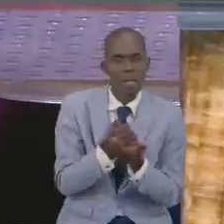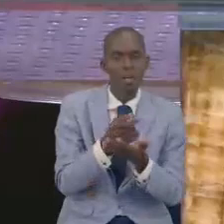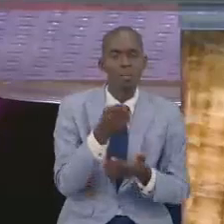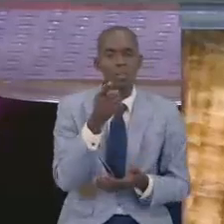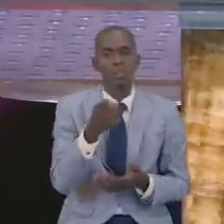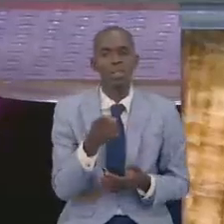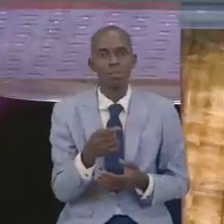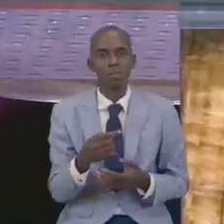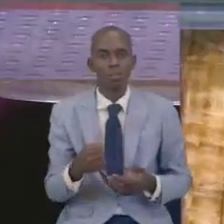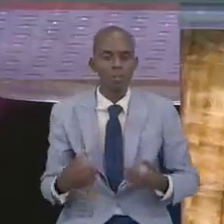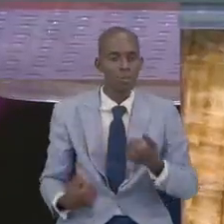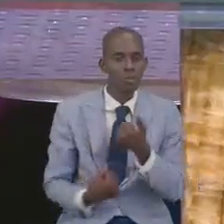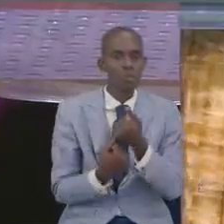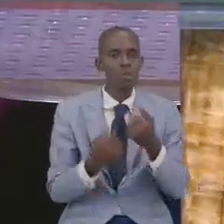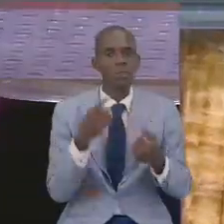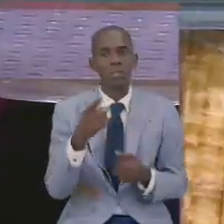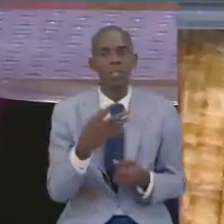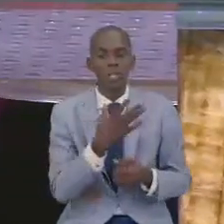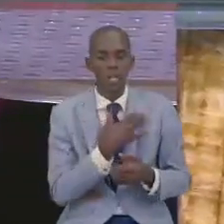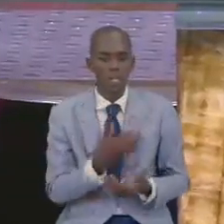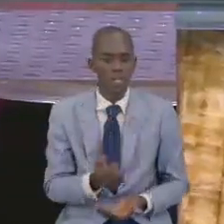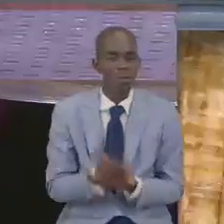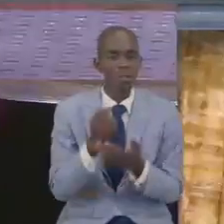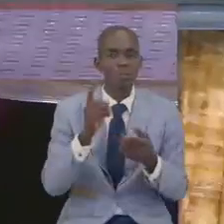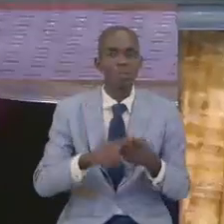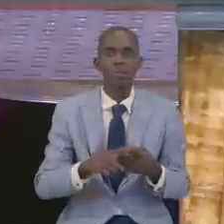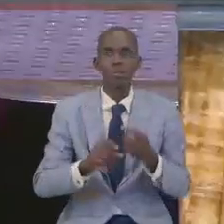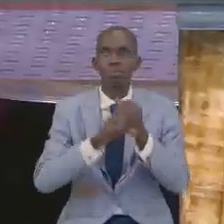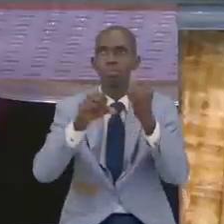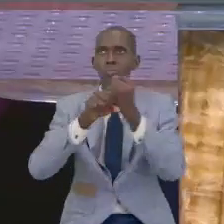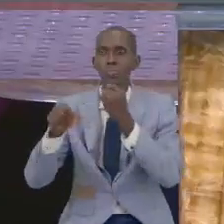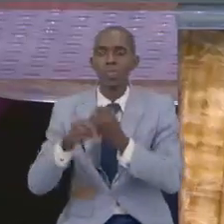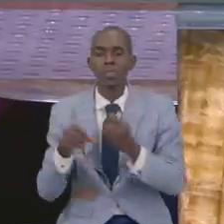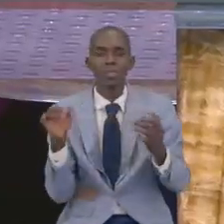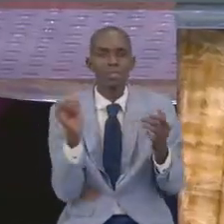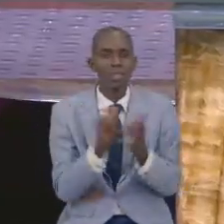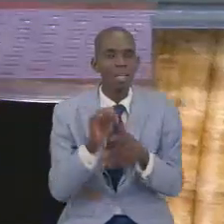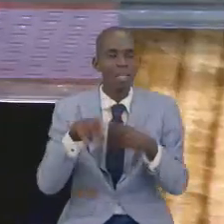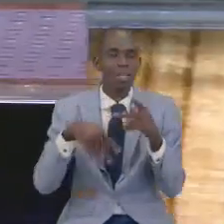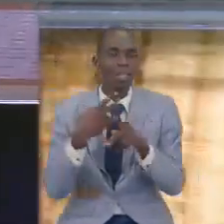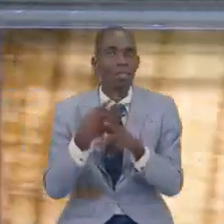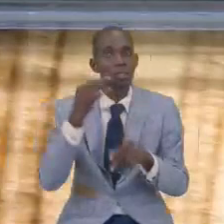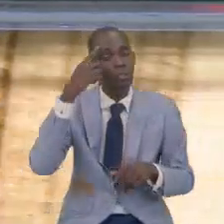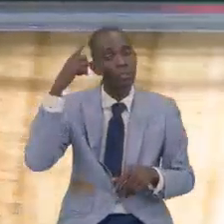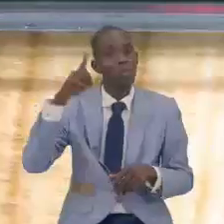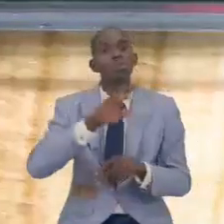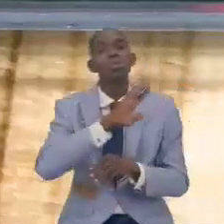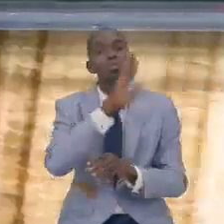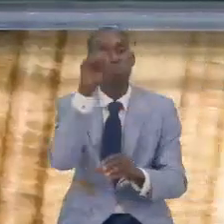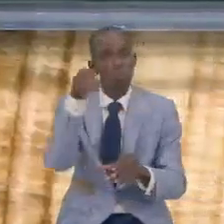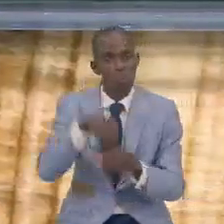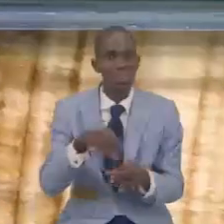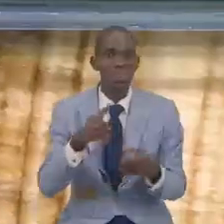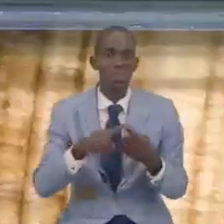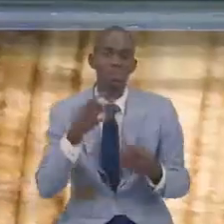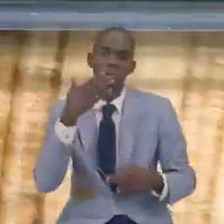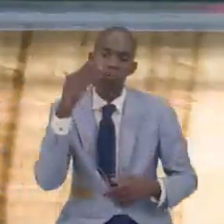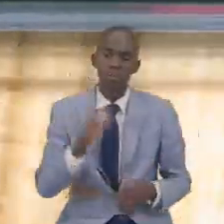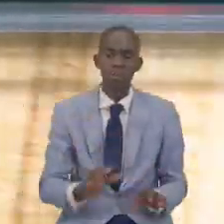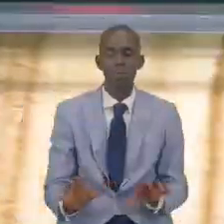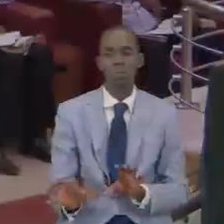spreading their vision and their dreams, is a partaker of the evil deeds. Then it tells us